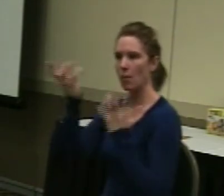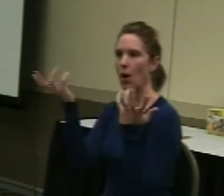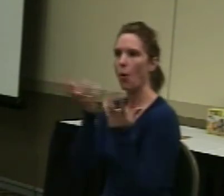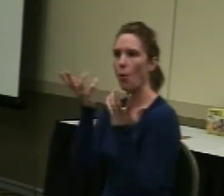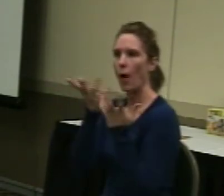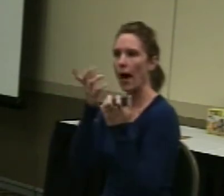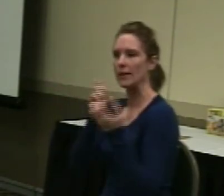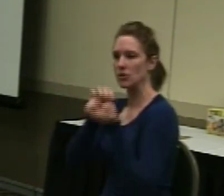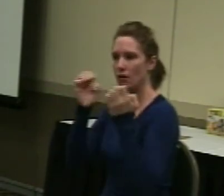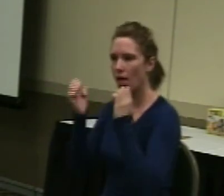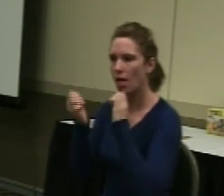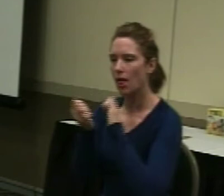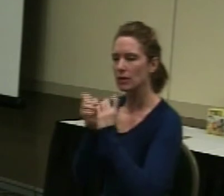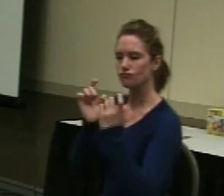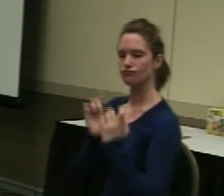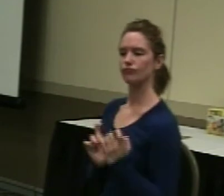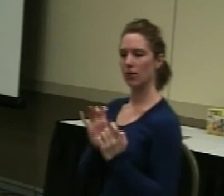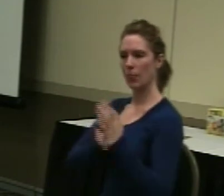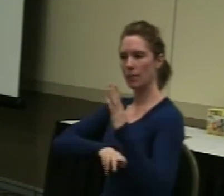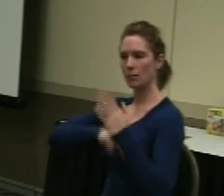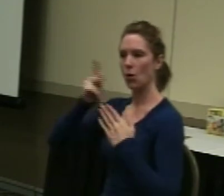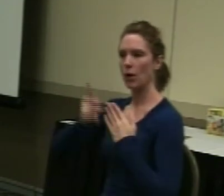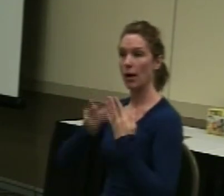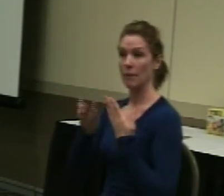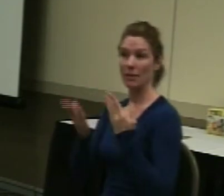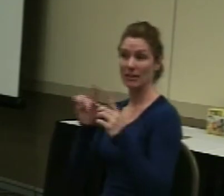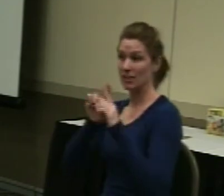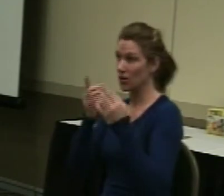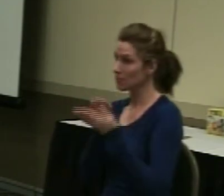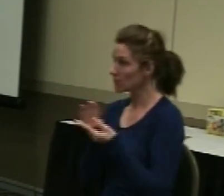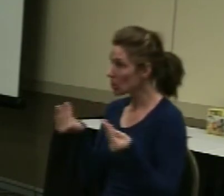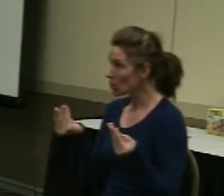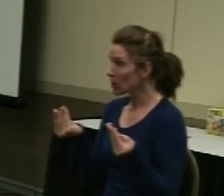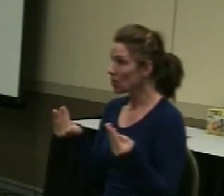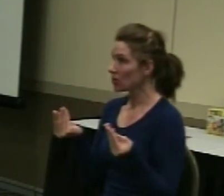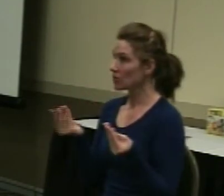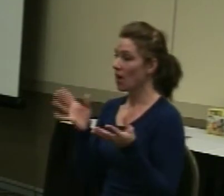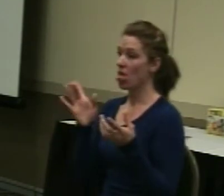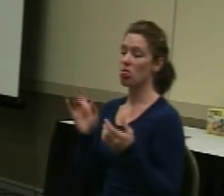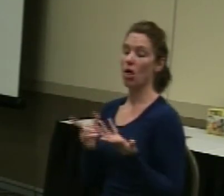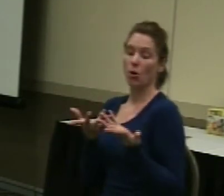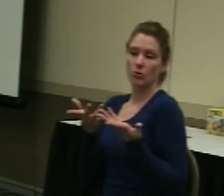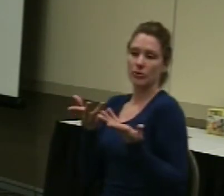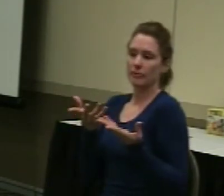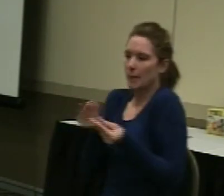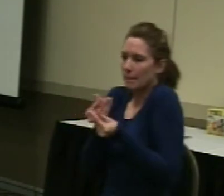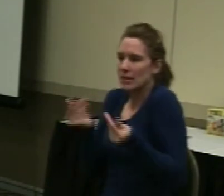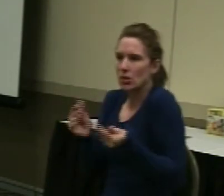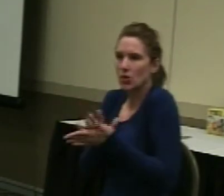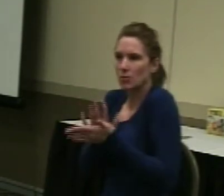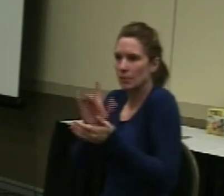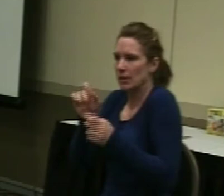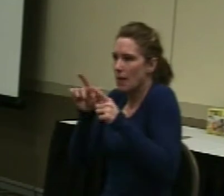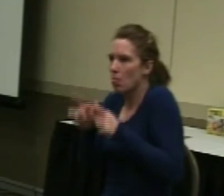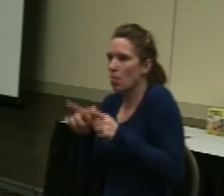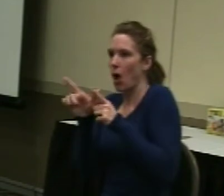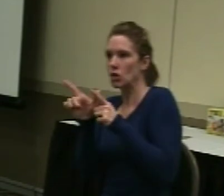you're going to go about giving her different materials. Those materials need to be larger, or